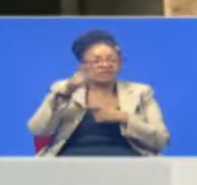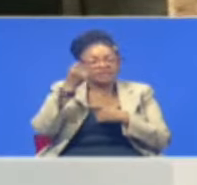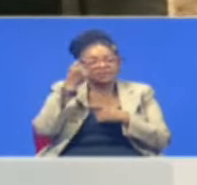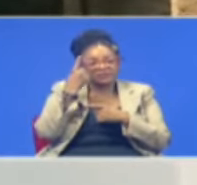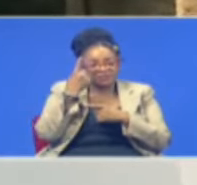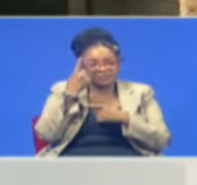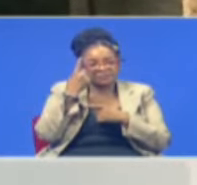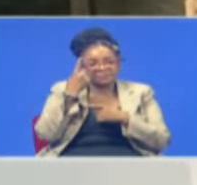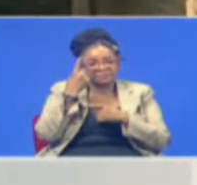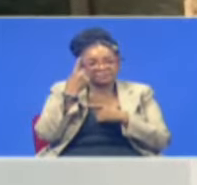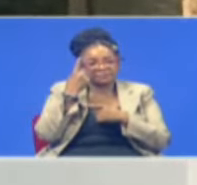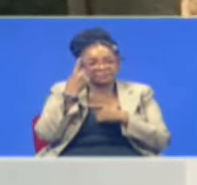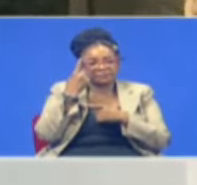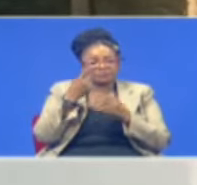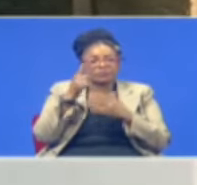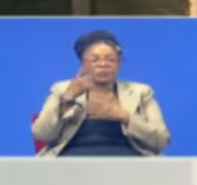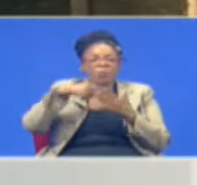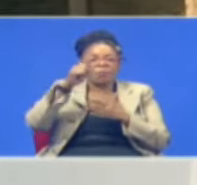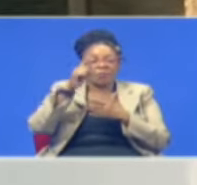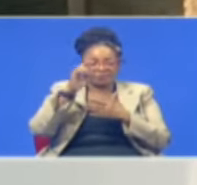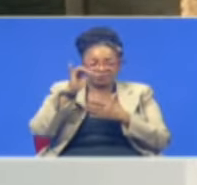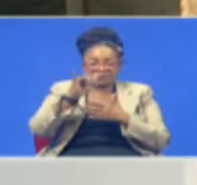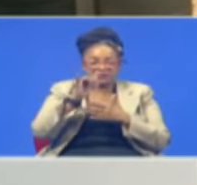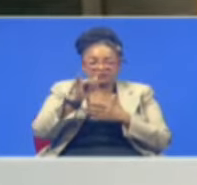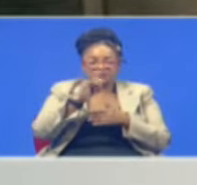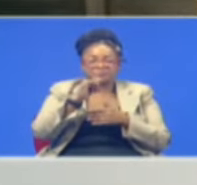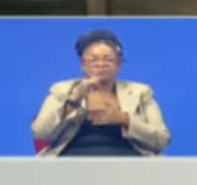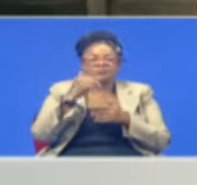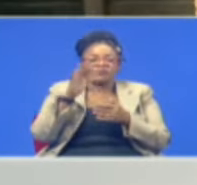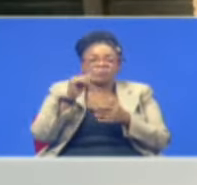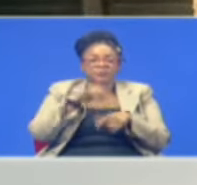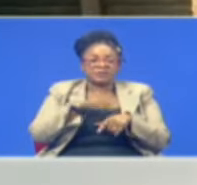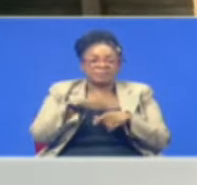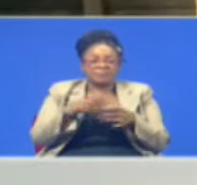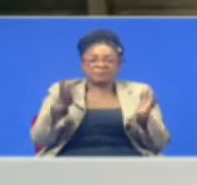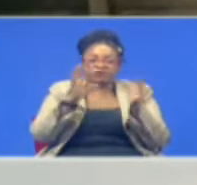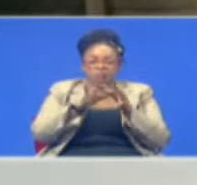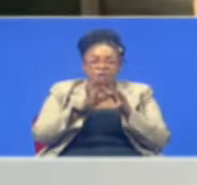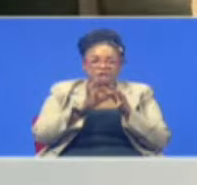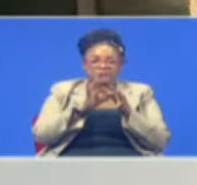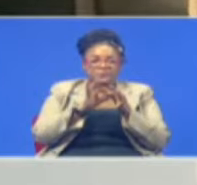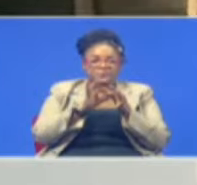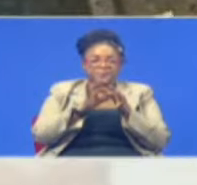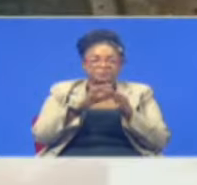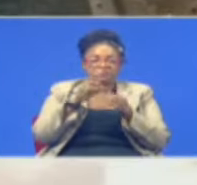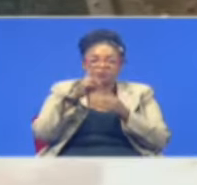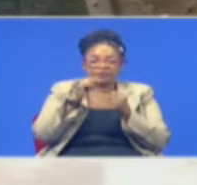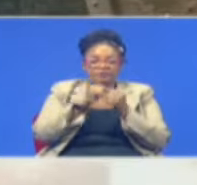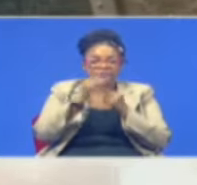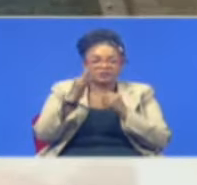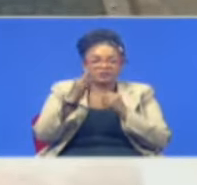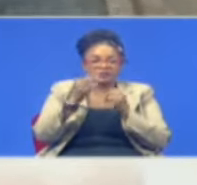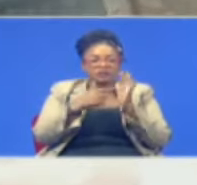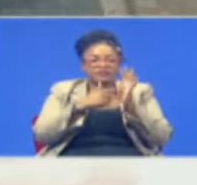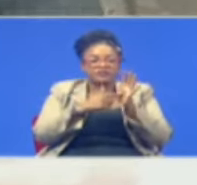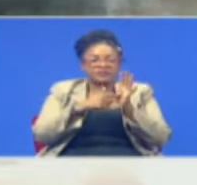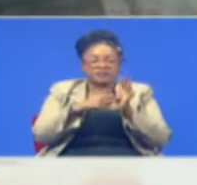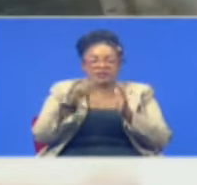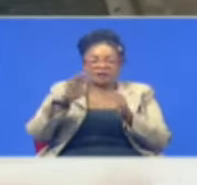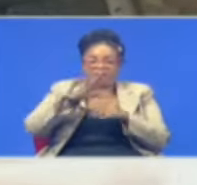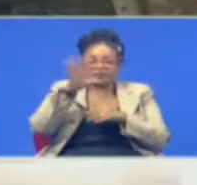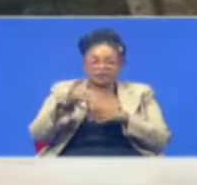Chikobe has worn the captain hat since joining Harambee Starlets in 2015. She featured in the Africa Women Cup of Nations